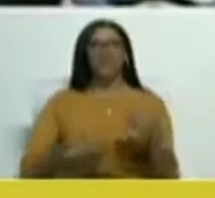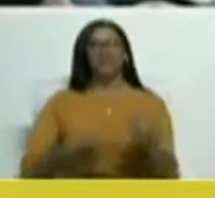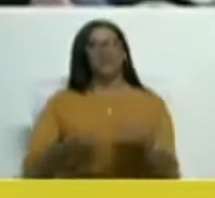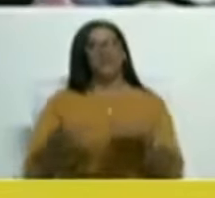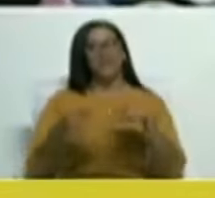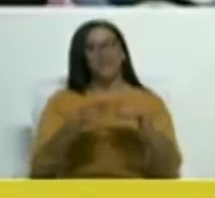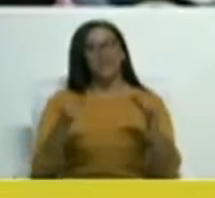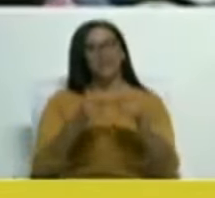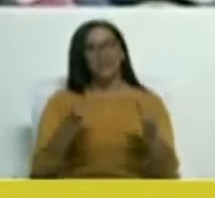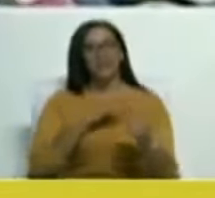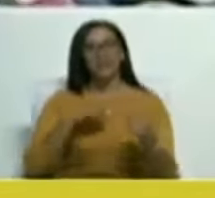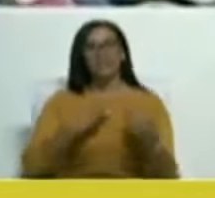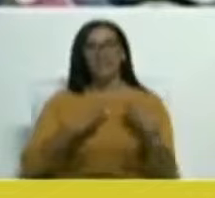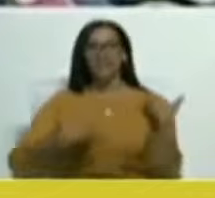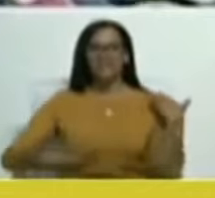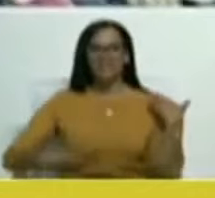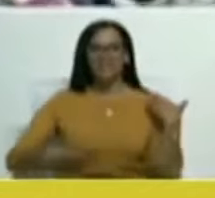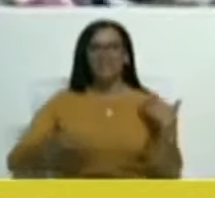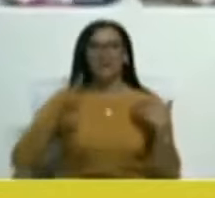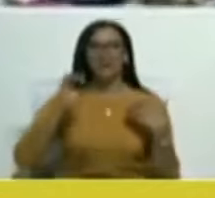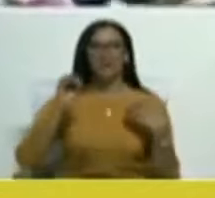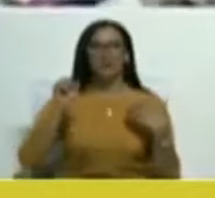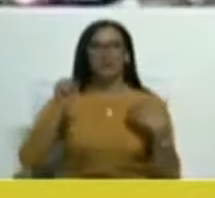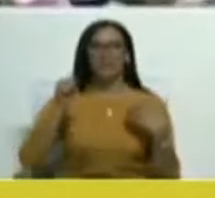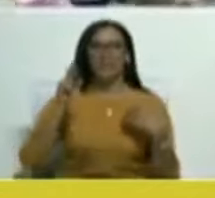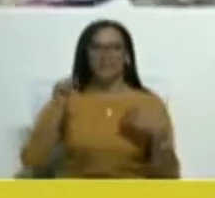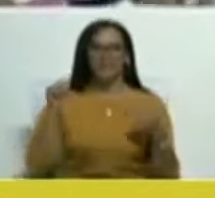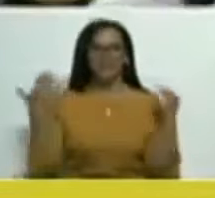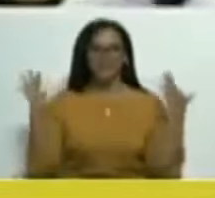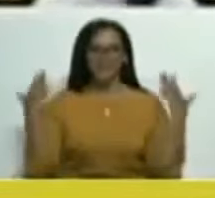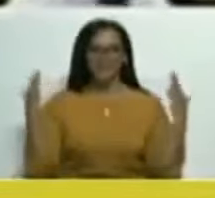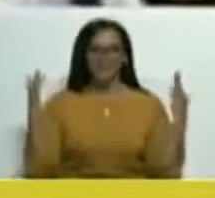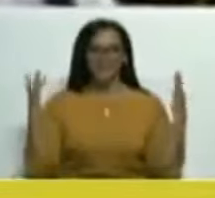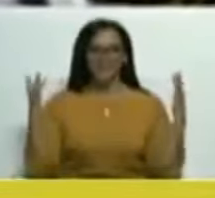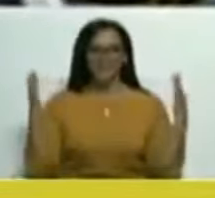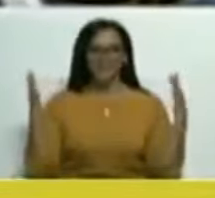by our President Daniel Ortega Saavedra and our Vice President Rosario Murillo.